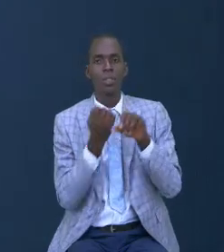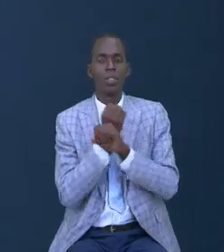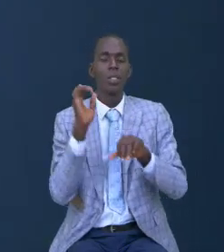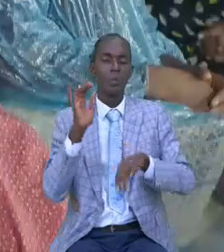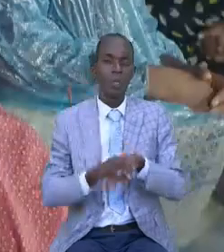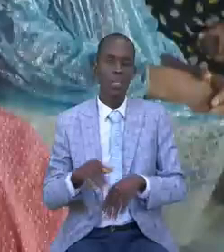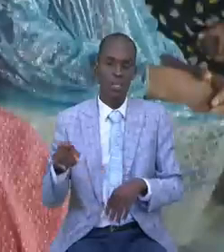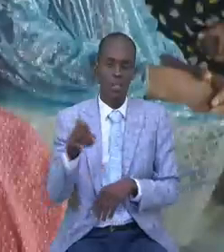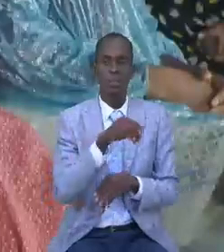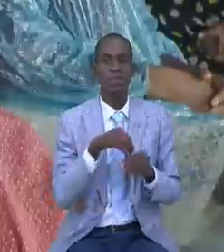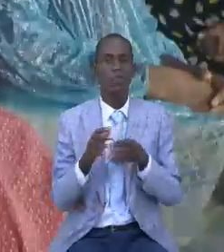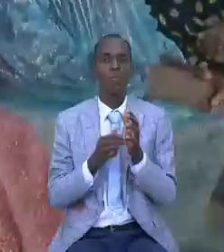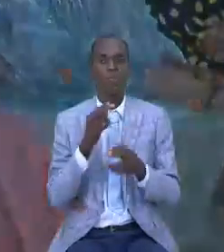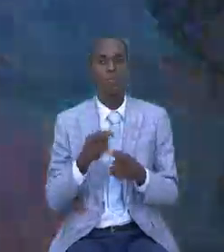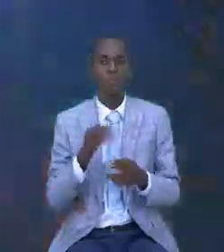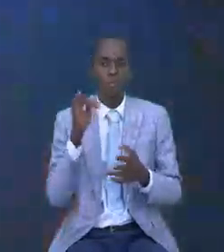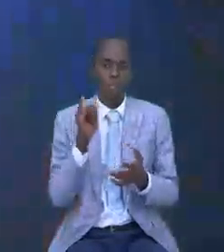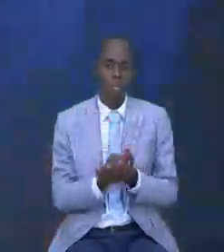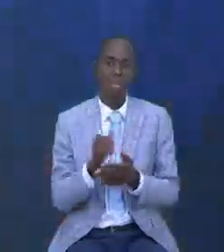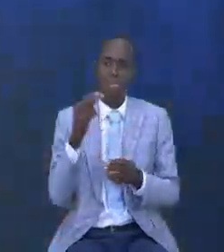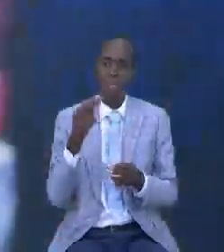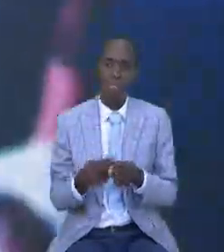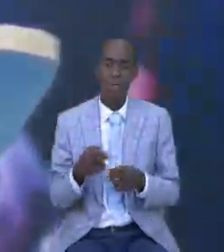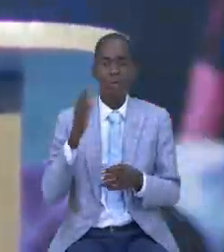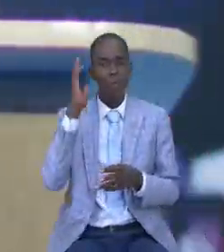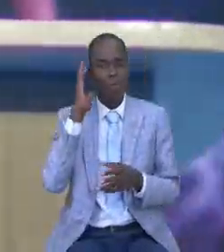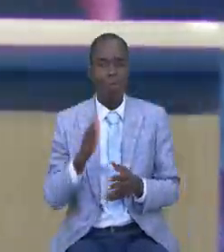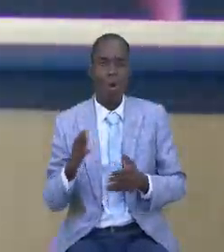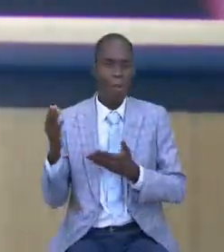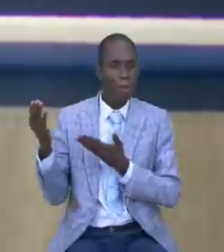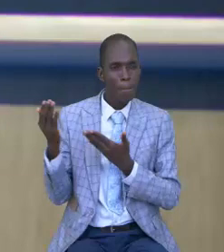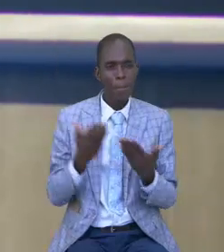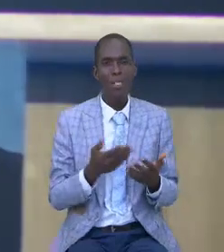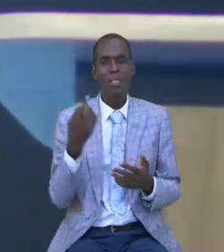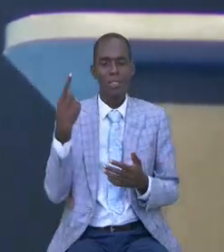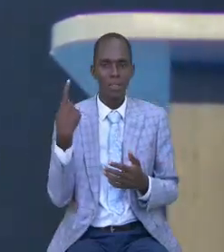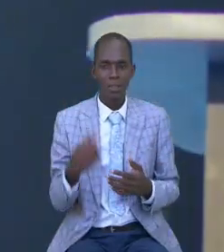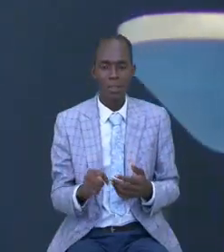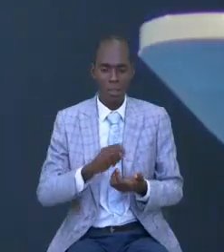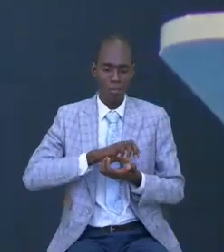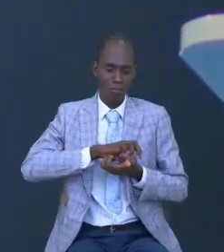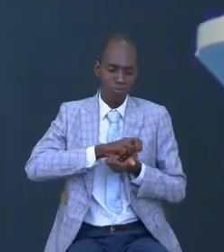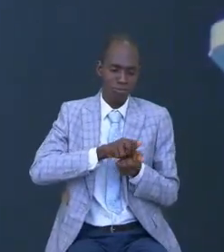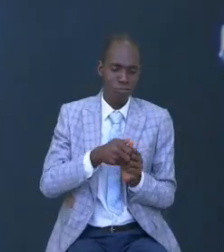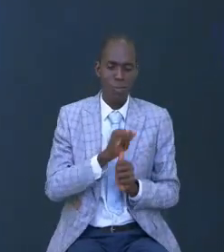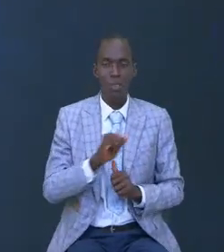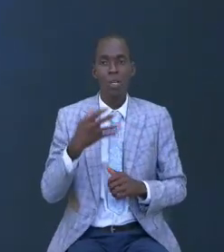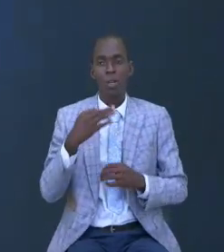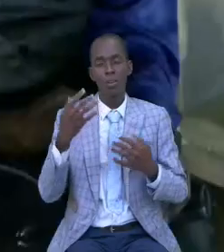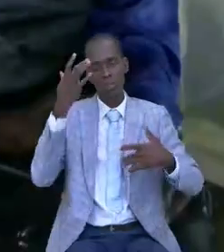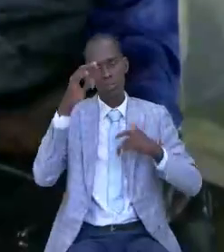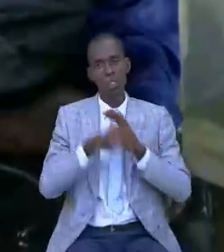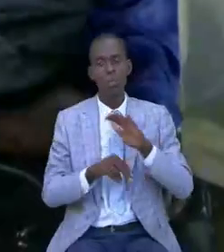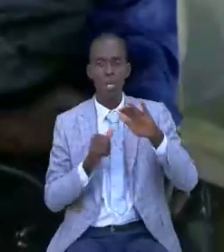you. That name will bring the trampling of sickness under your